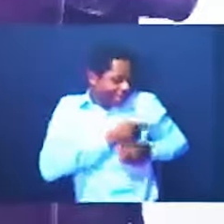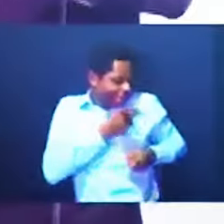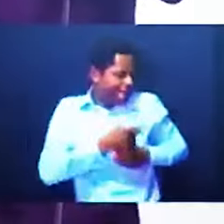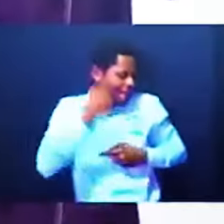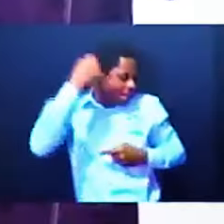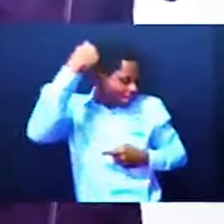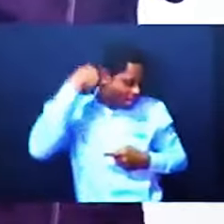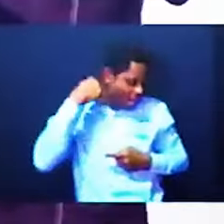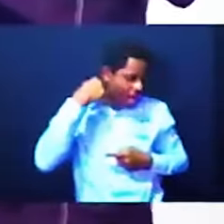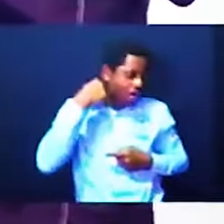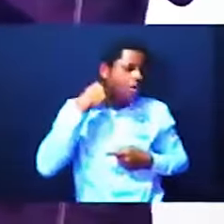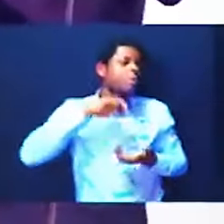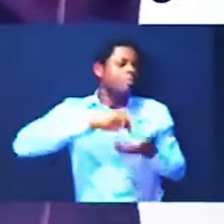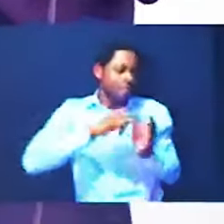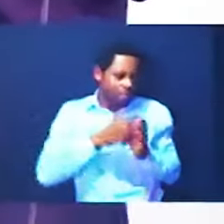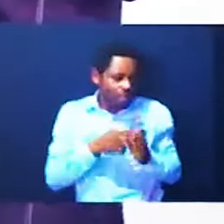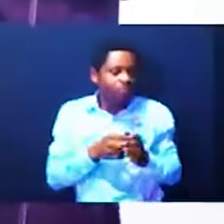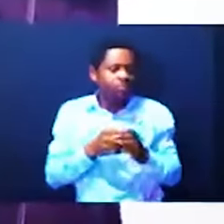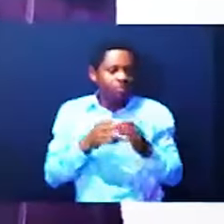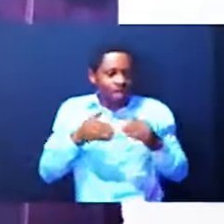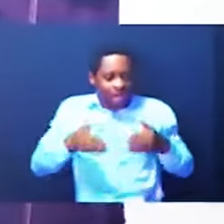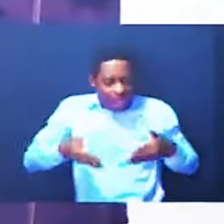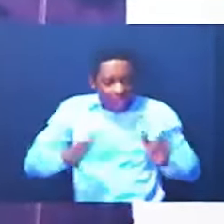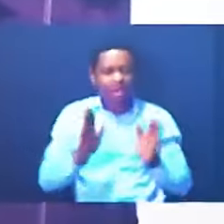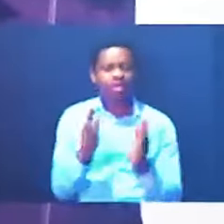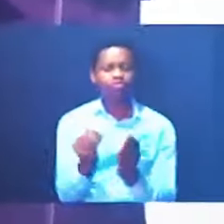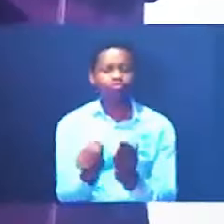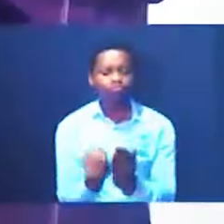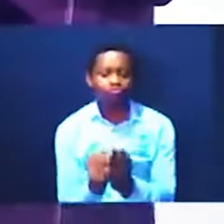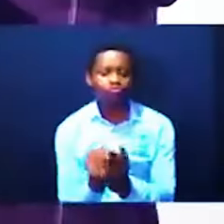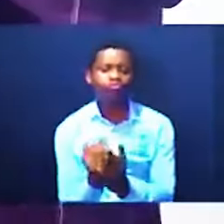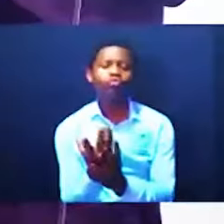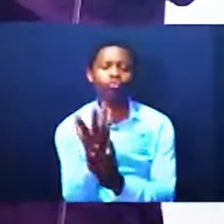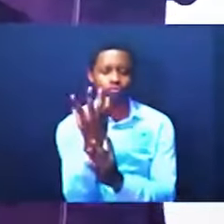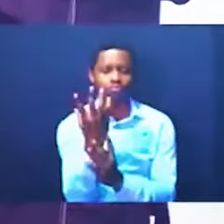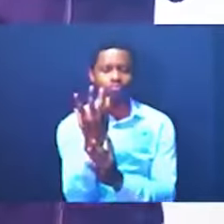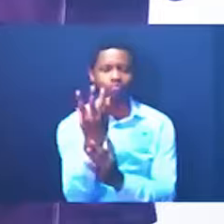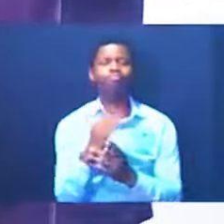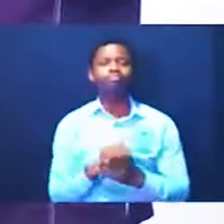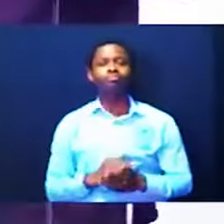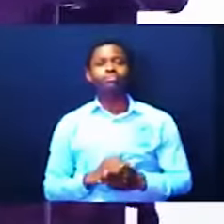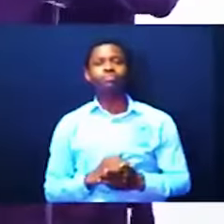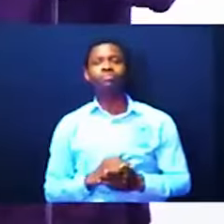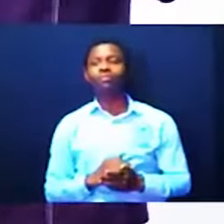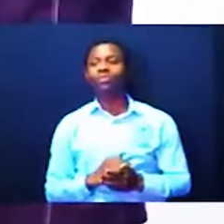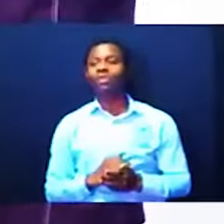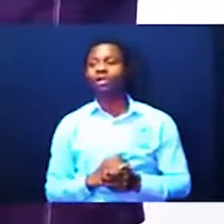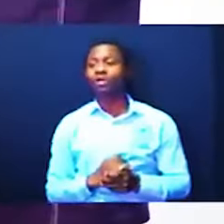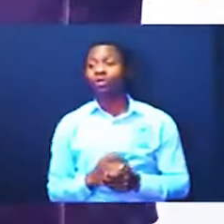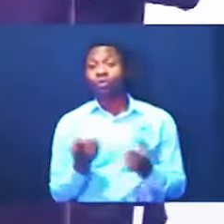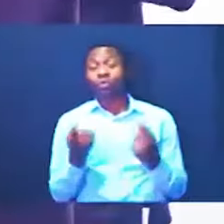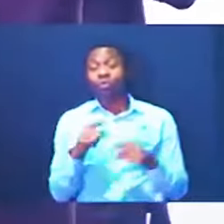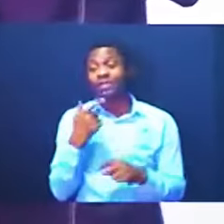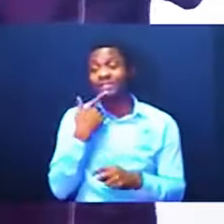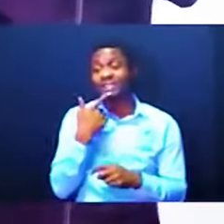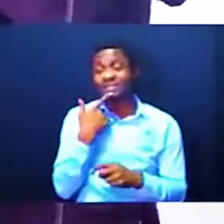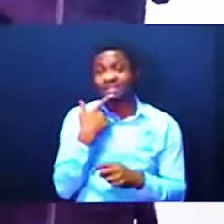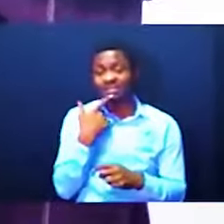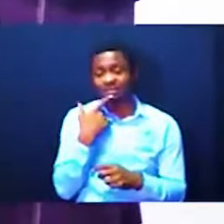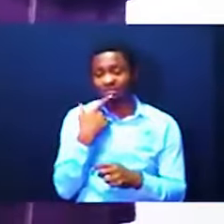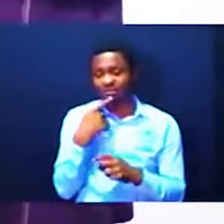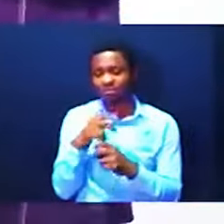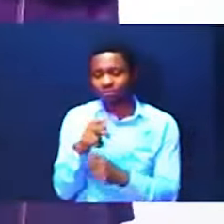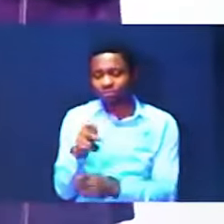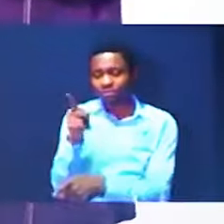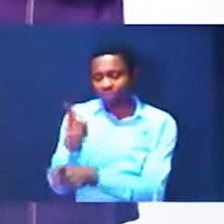no ena ugugusu nsiu ama nenyini. You see, when we talk about nursing grudges, se ye kase wo yen